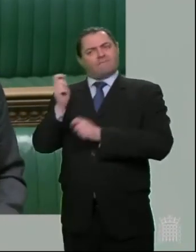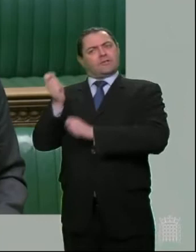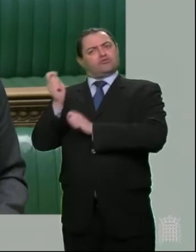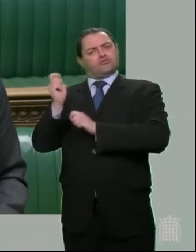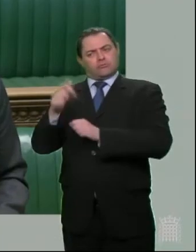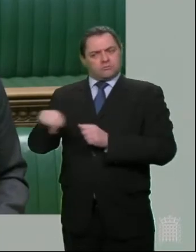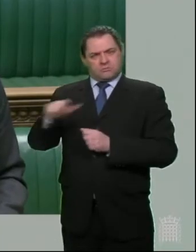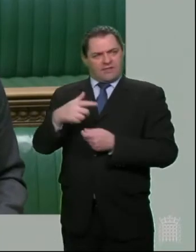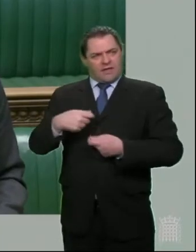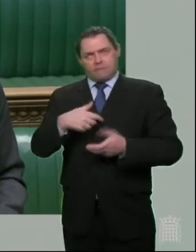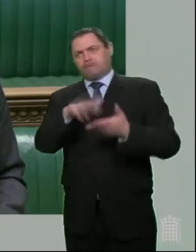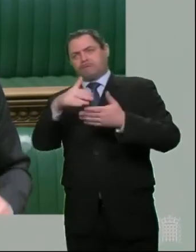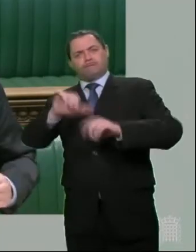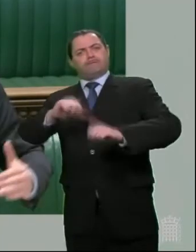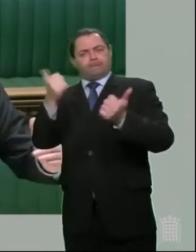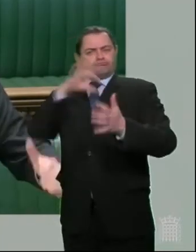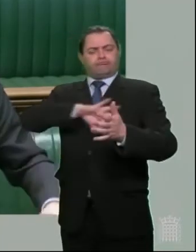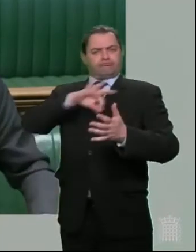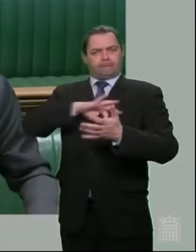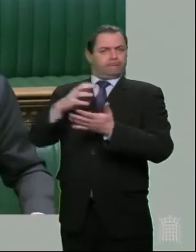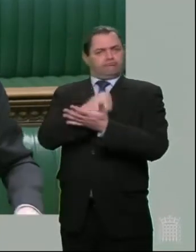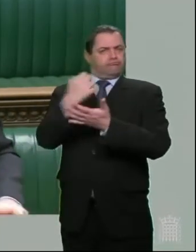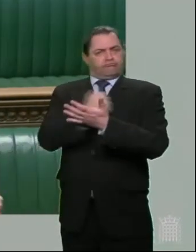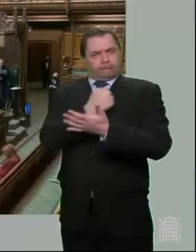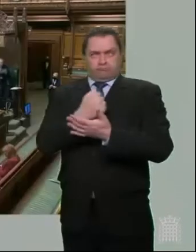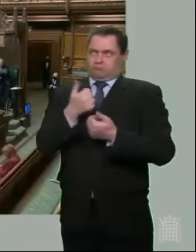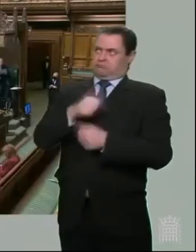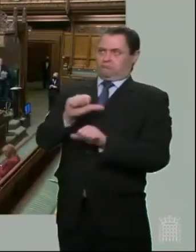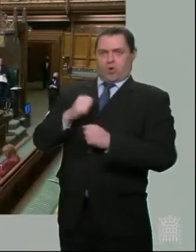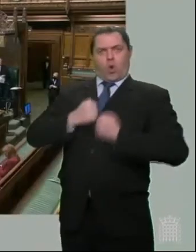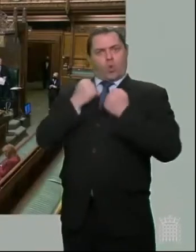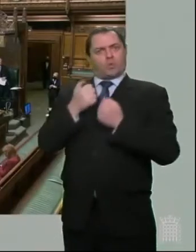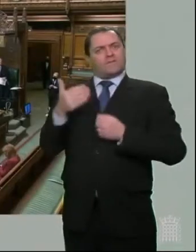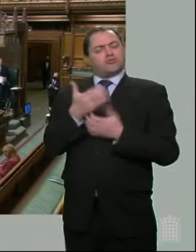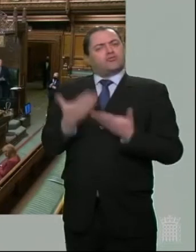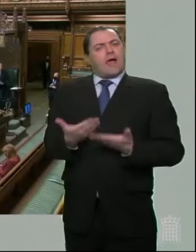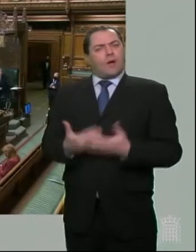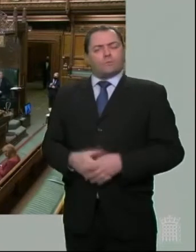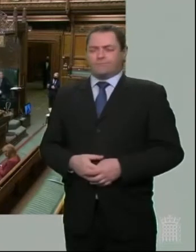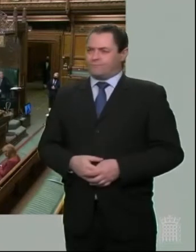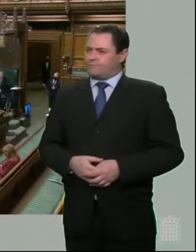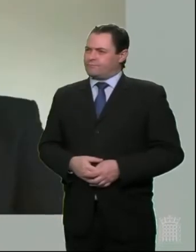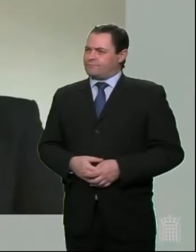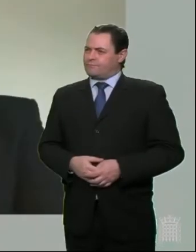to our fisheries that we will have as the years go by. Let's head up to Scotland with Stephen Bonner. Stephen Bonner.